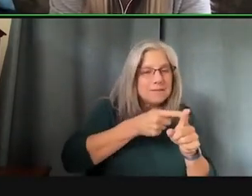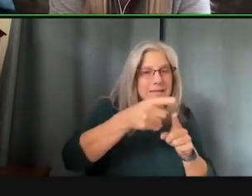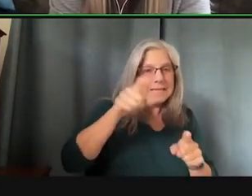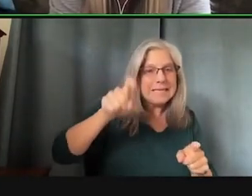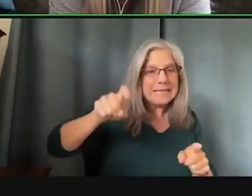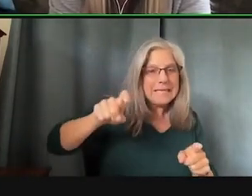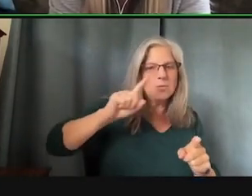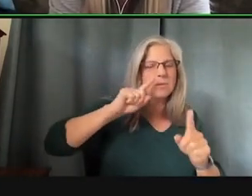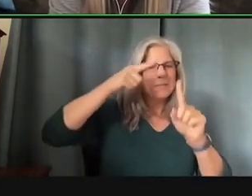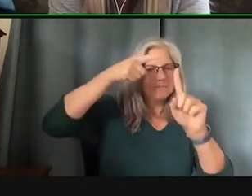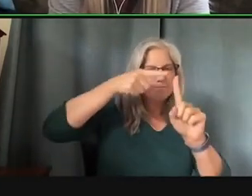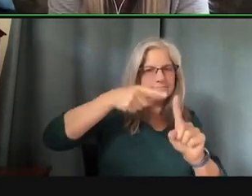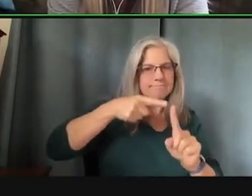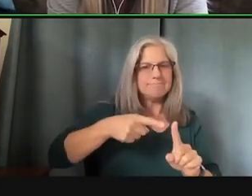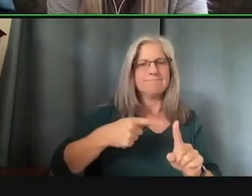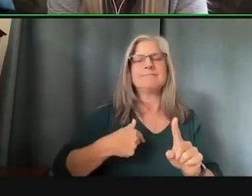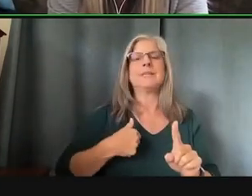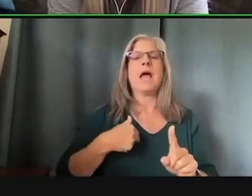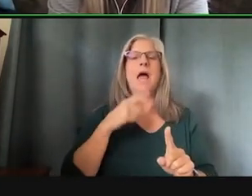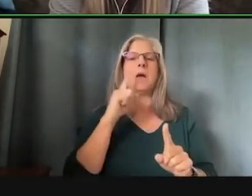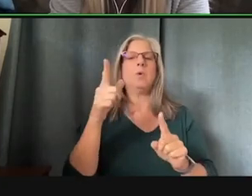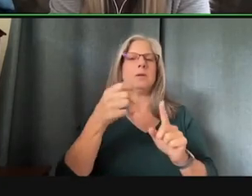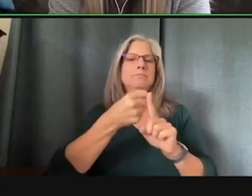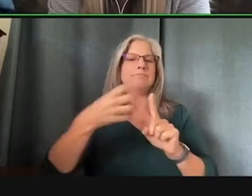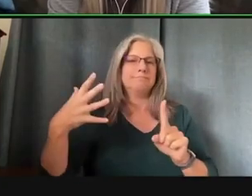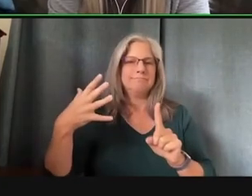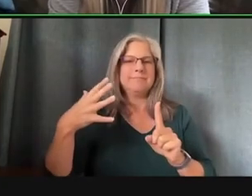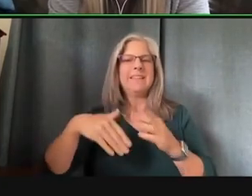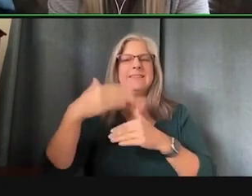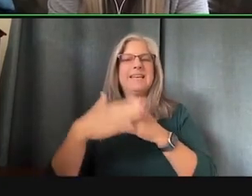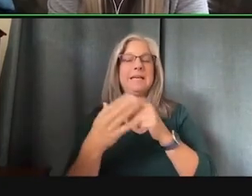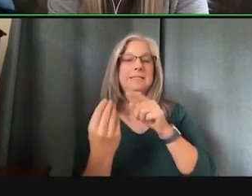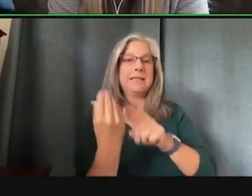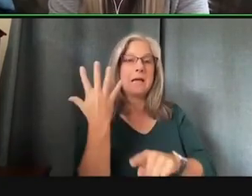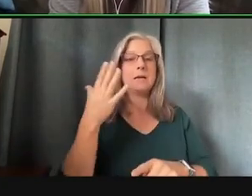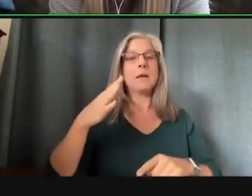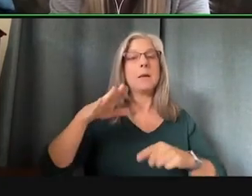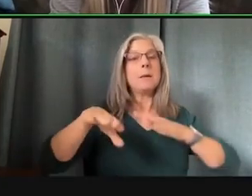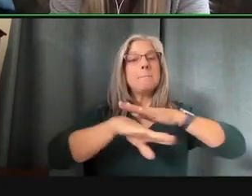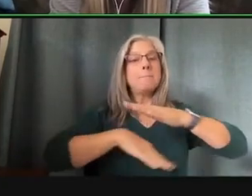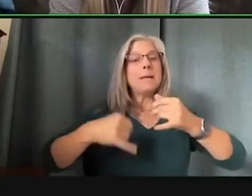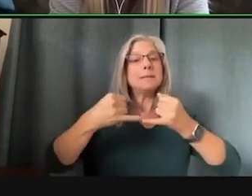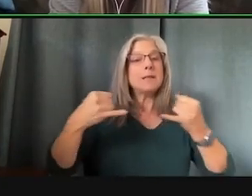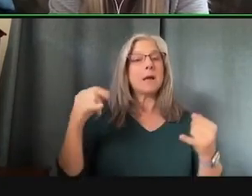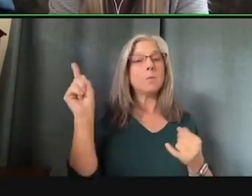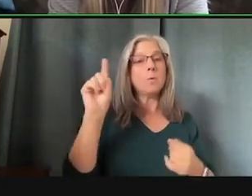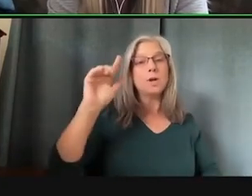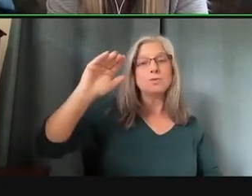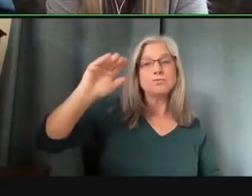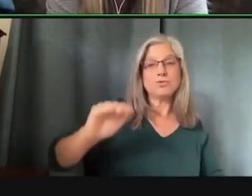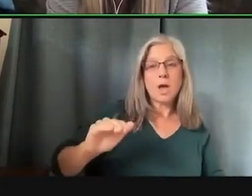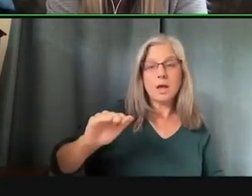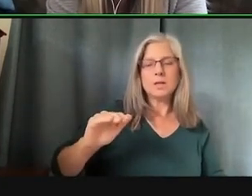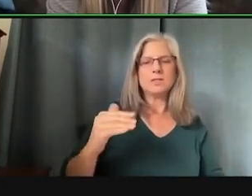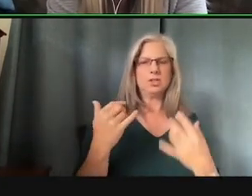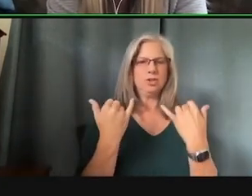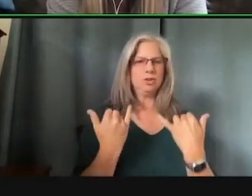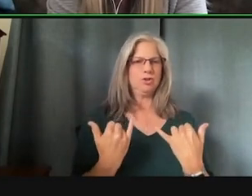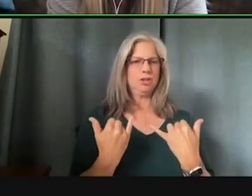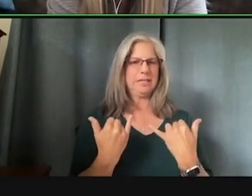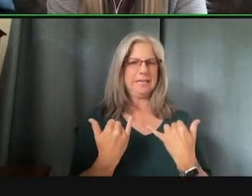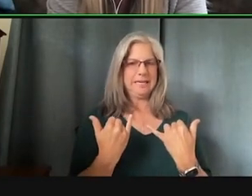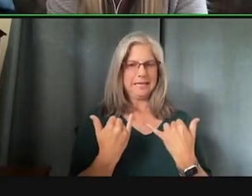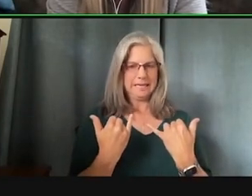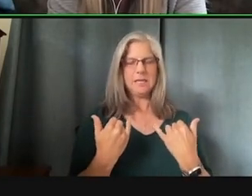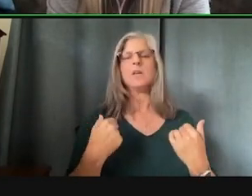specified, and I'll get into that in our next slide. The baseline, where the child is currently at, and then we